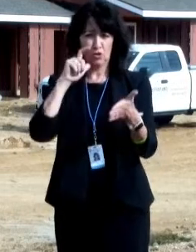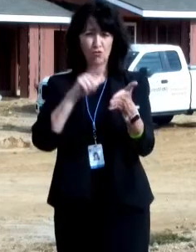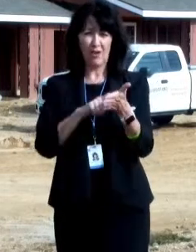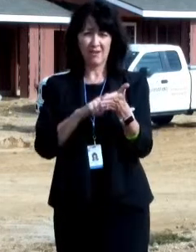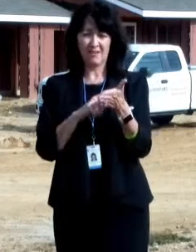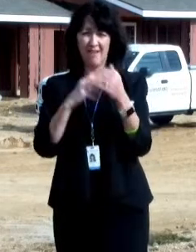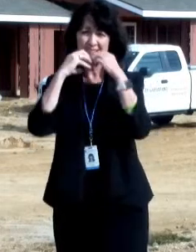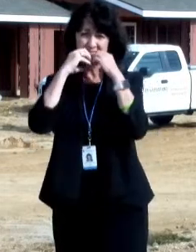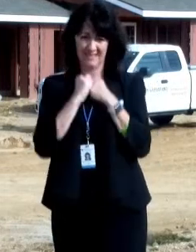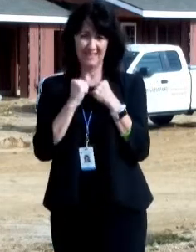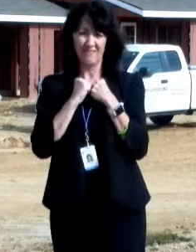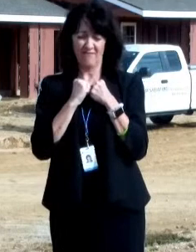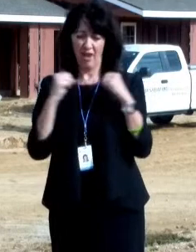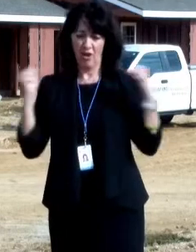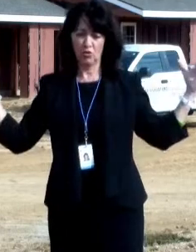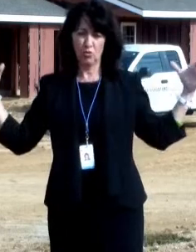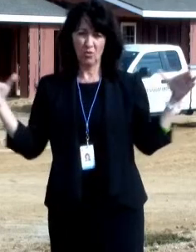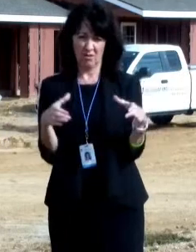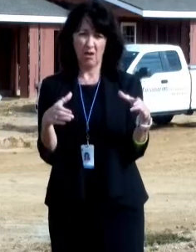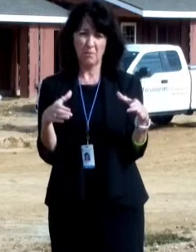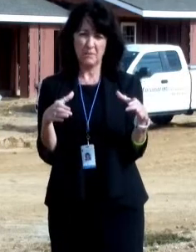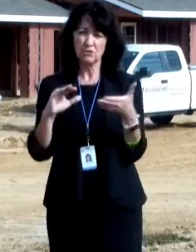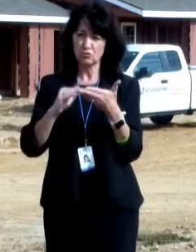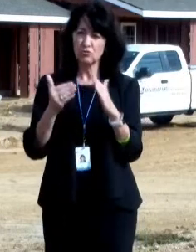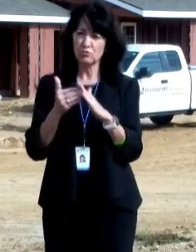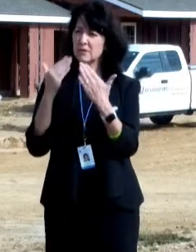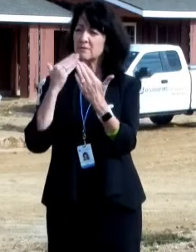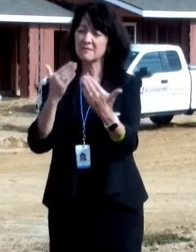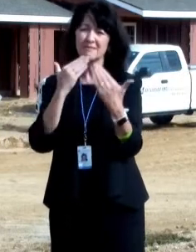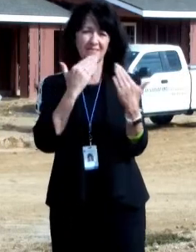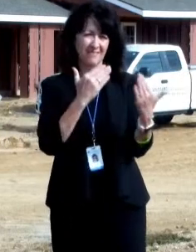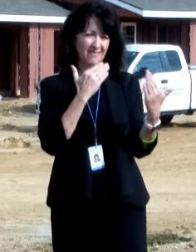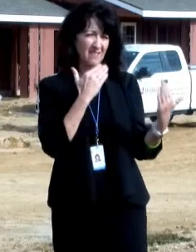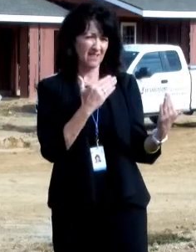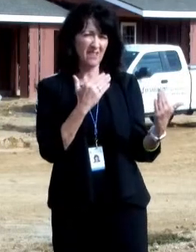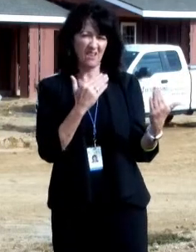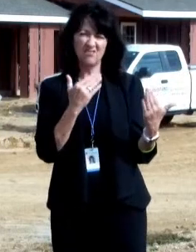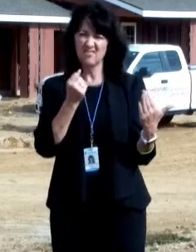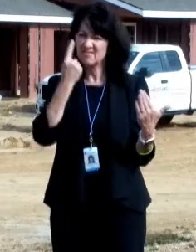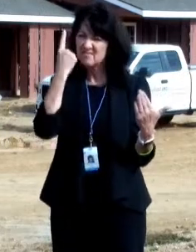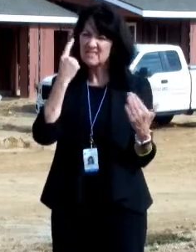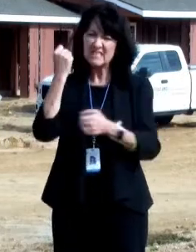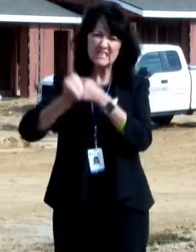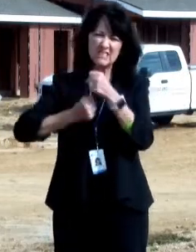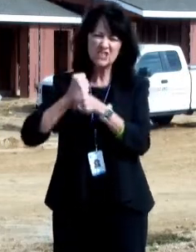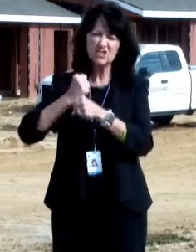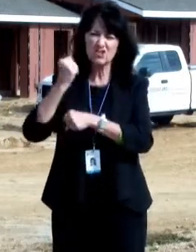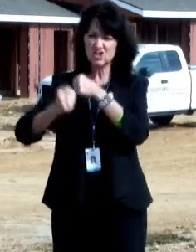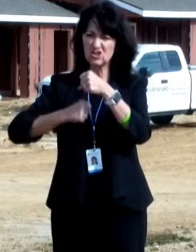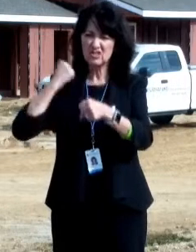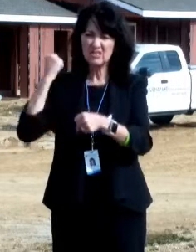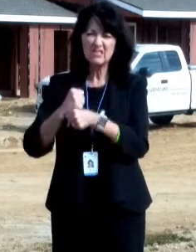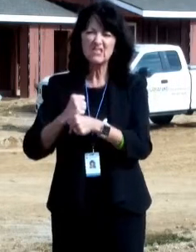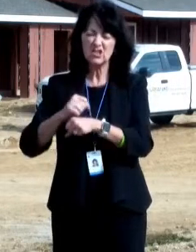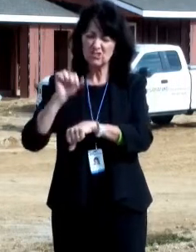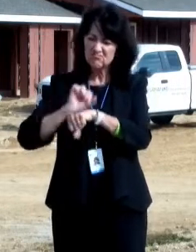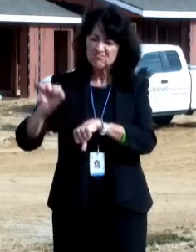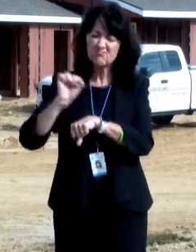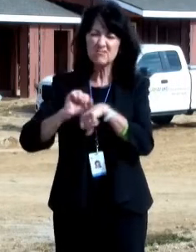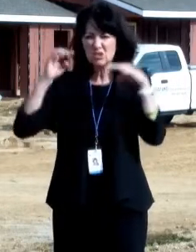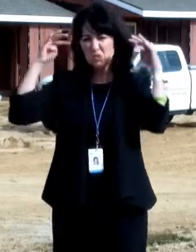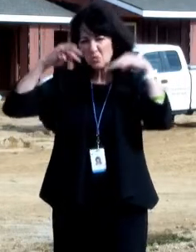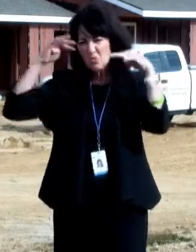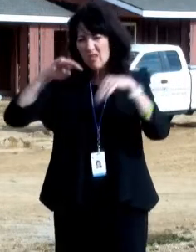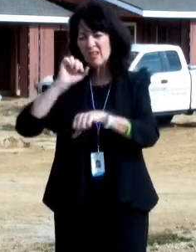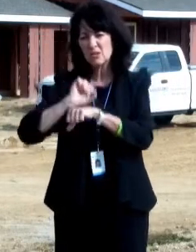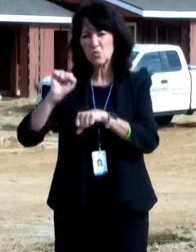community. Today, thank you all who have put sweat and years of agony and behind-the-scenes work and housing.